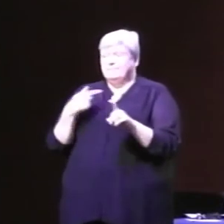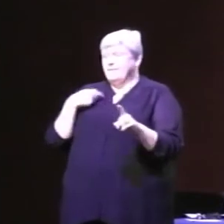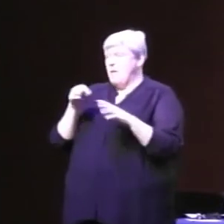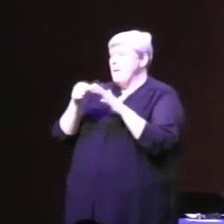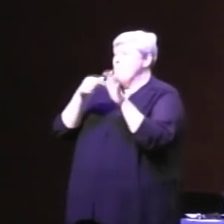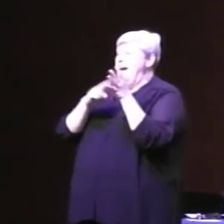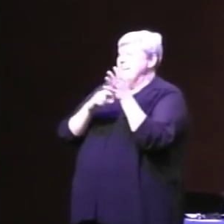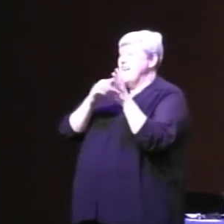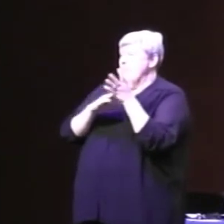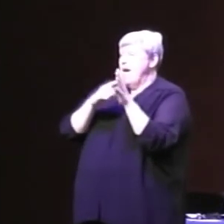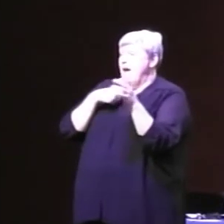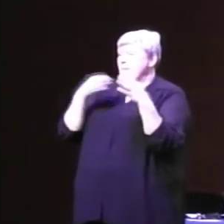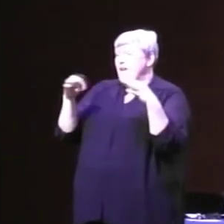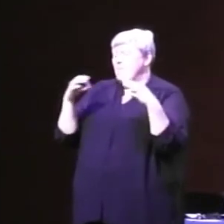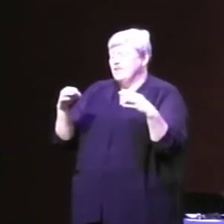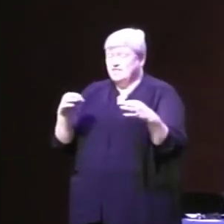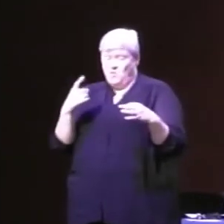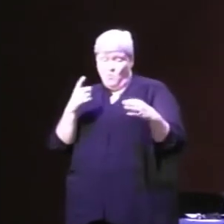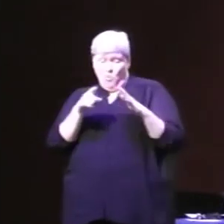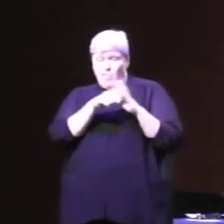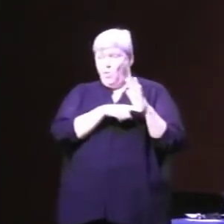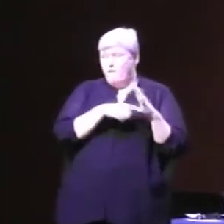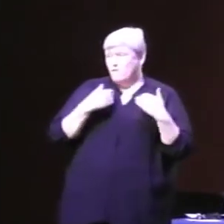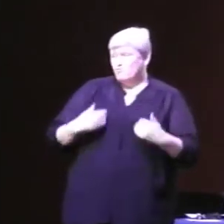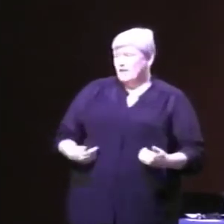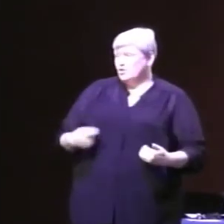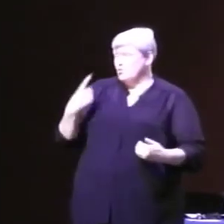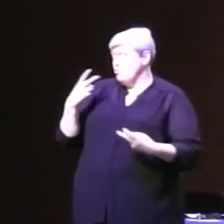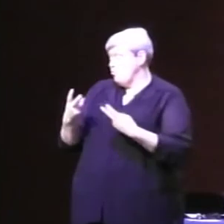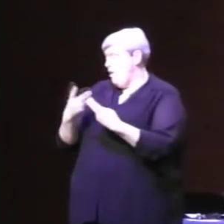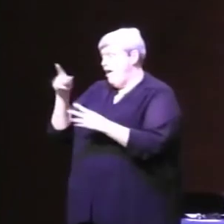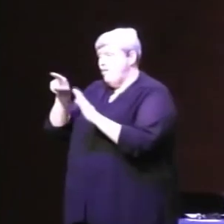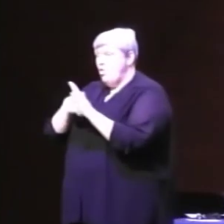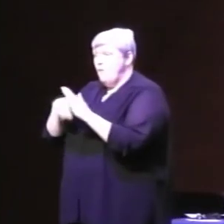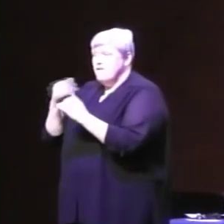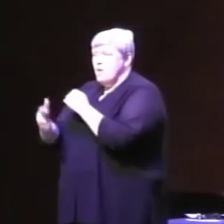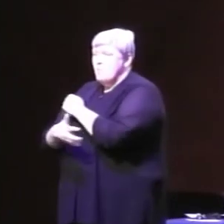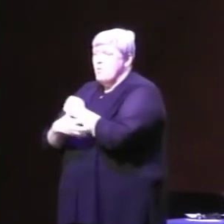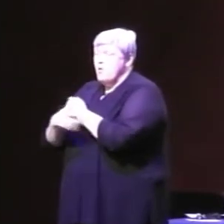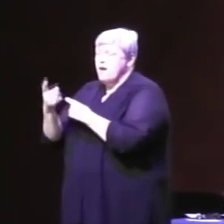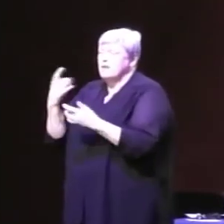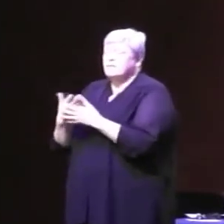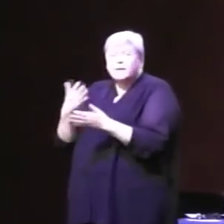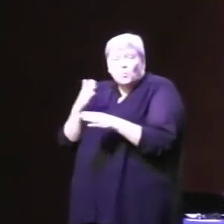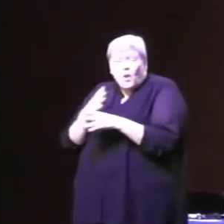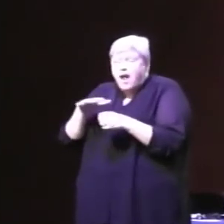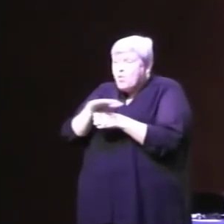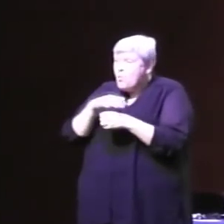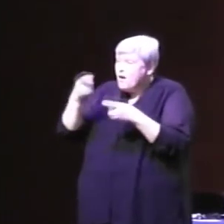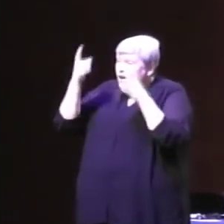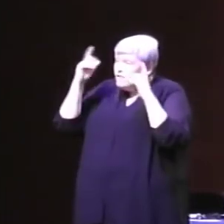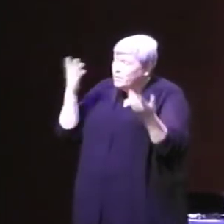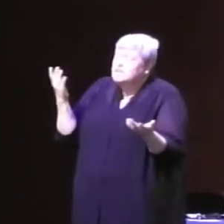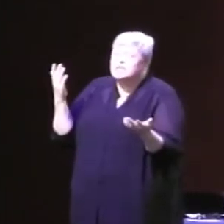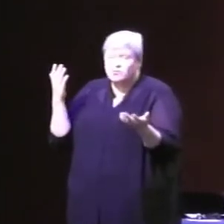which exposed that there is one law for the rich and one law for the rest of us. Those of us who have worked in local government and those of us who rely